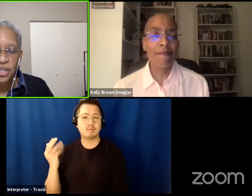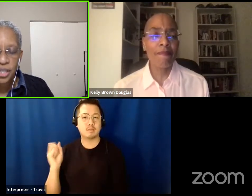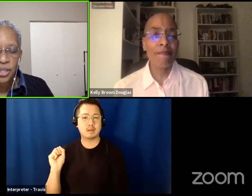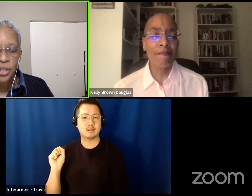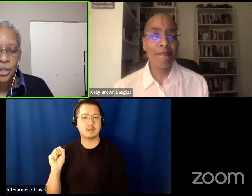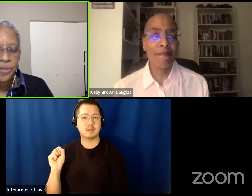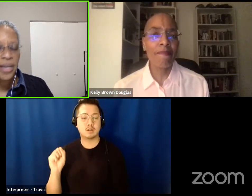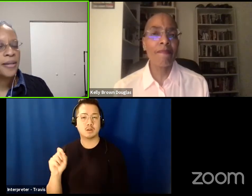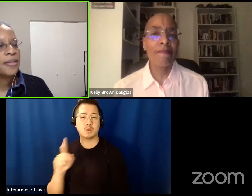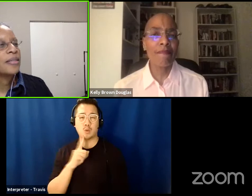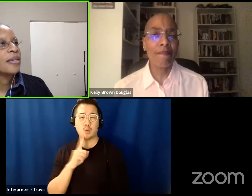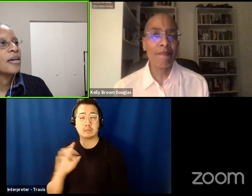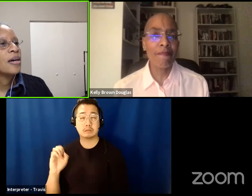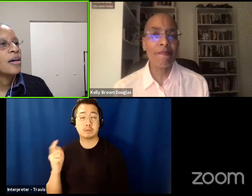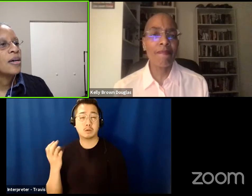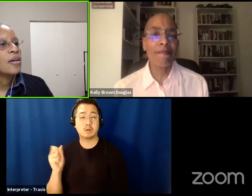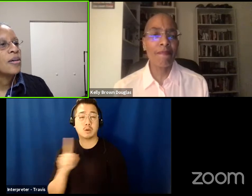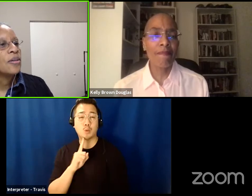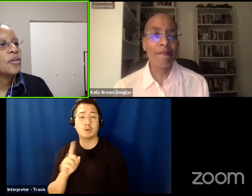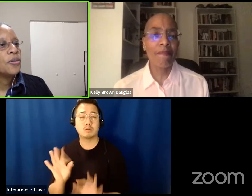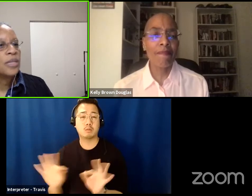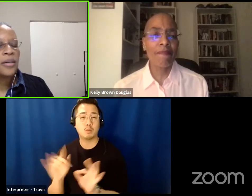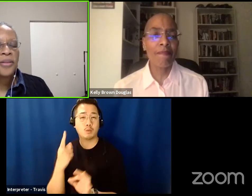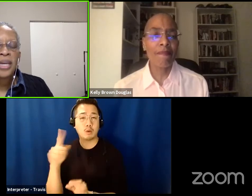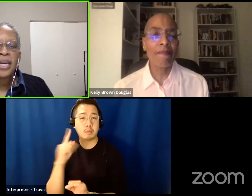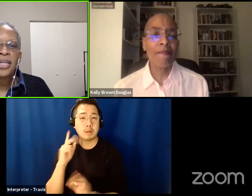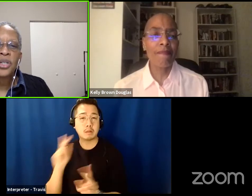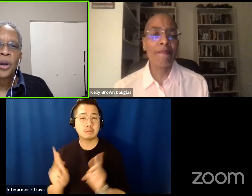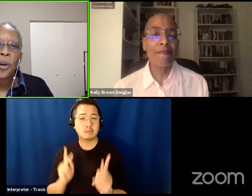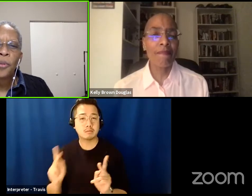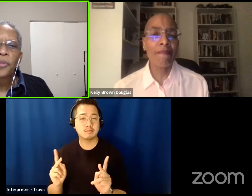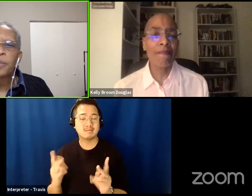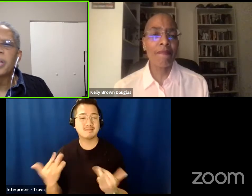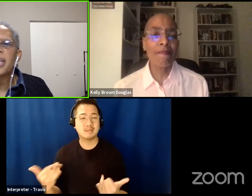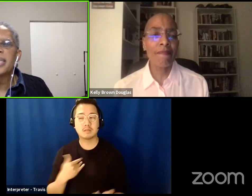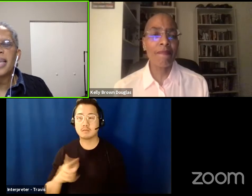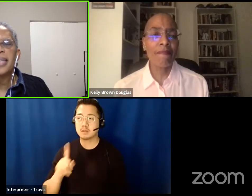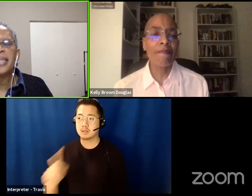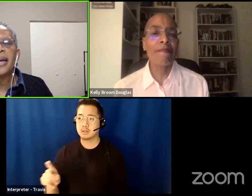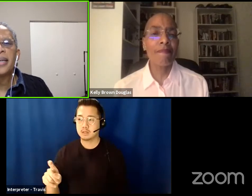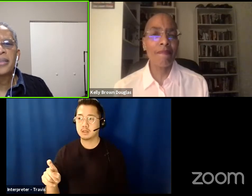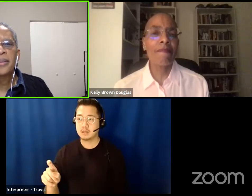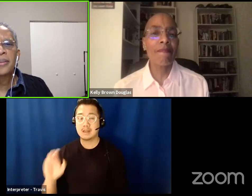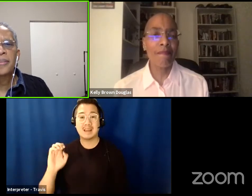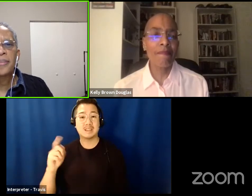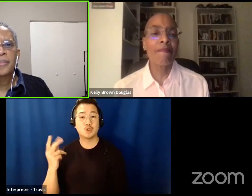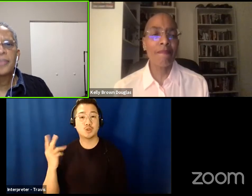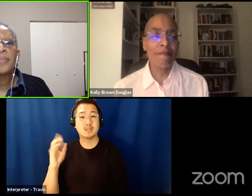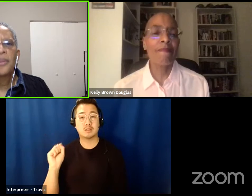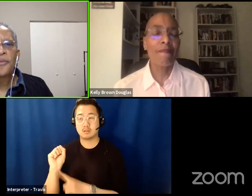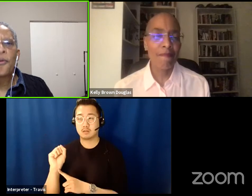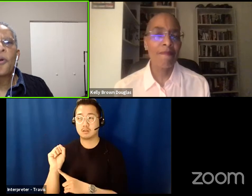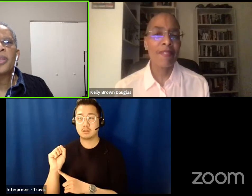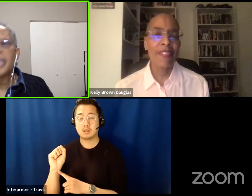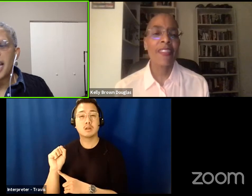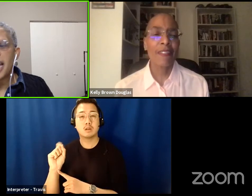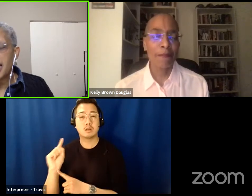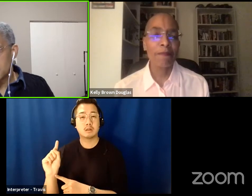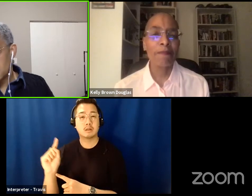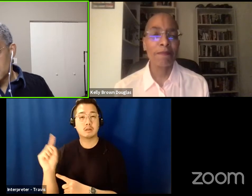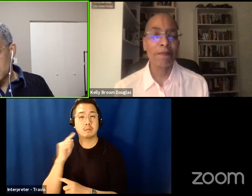my question to you is, do you still think it should hold the place that it does for